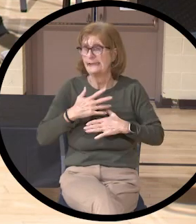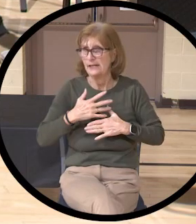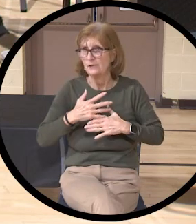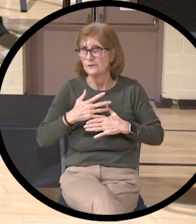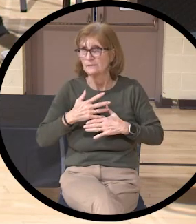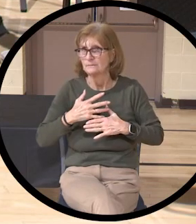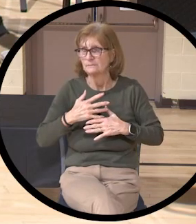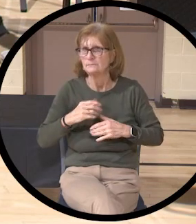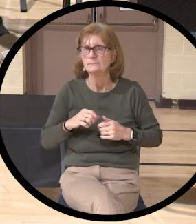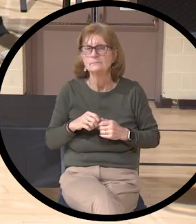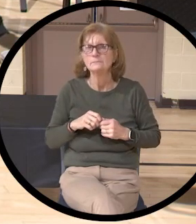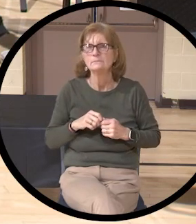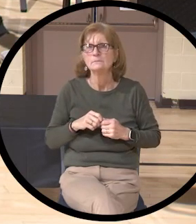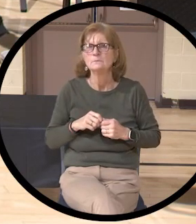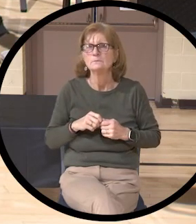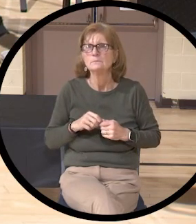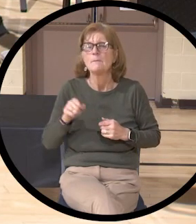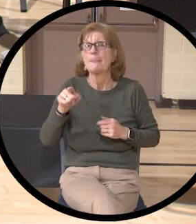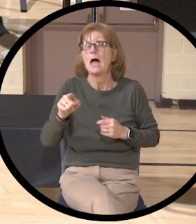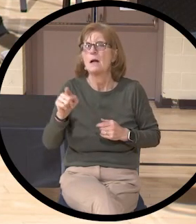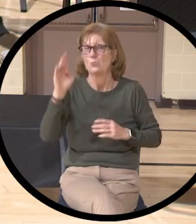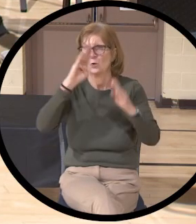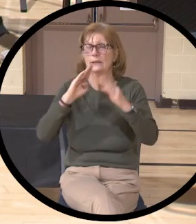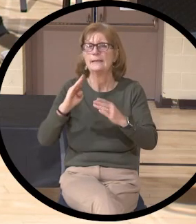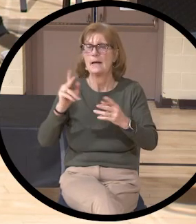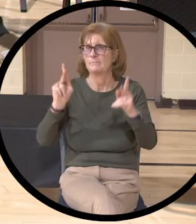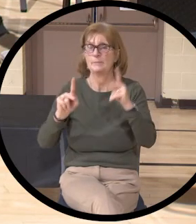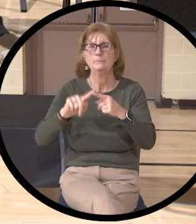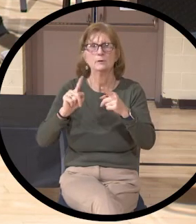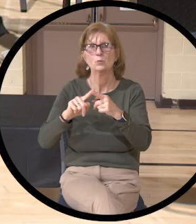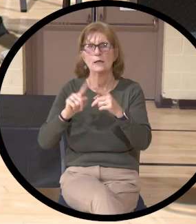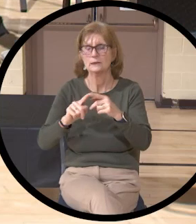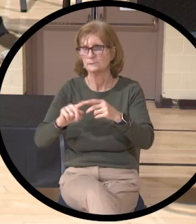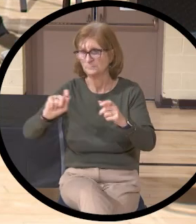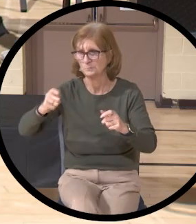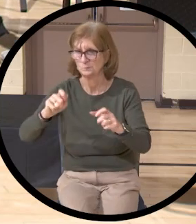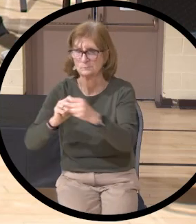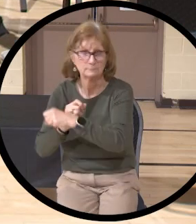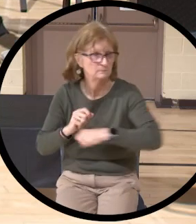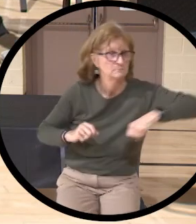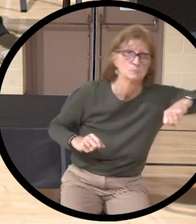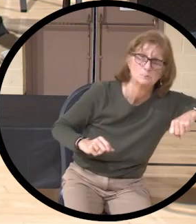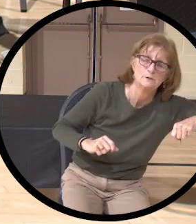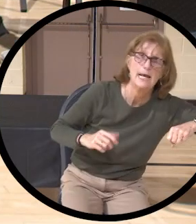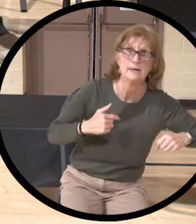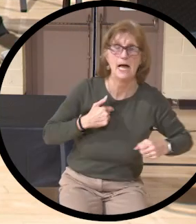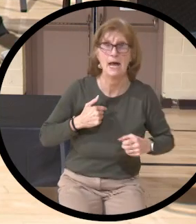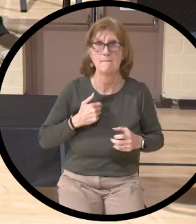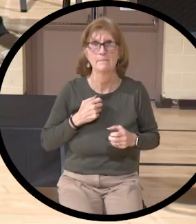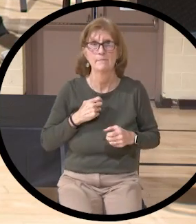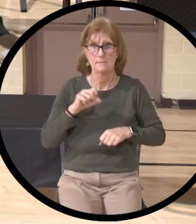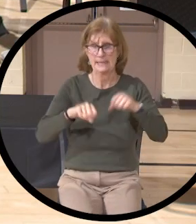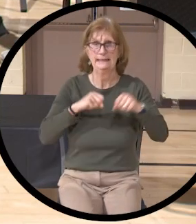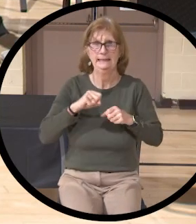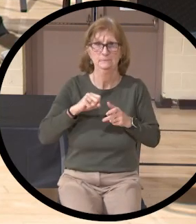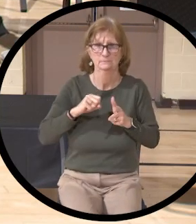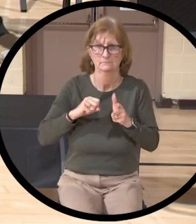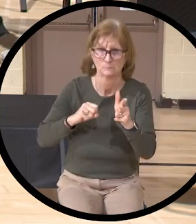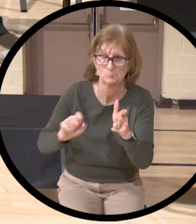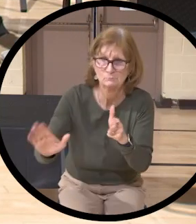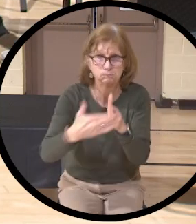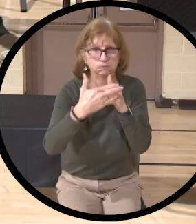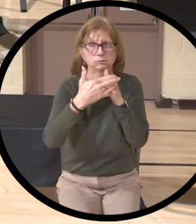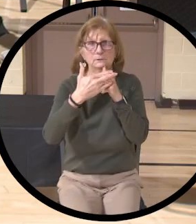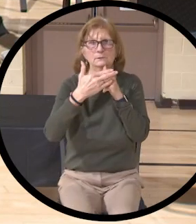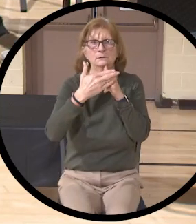getting hit by a car door that's opening while biking right next to parked cars. And the guidance, I think, is